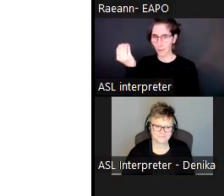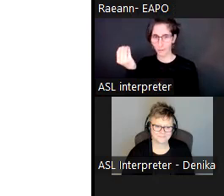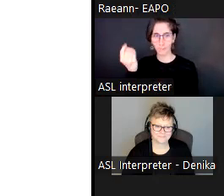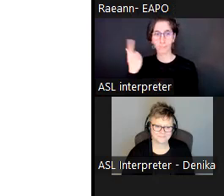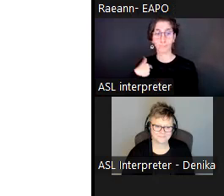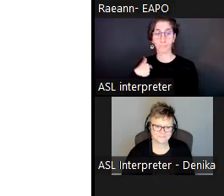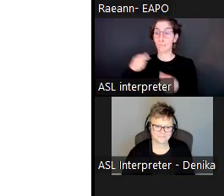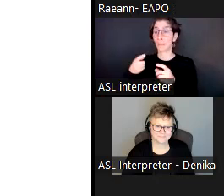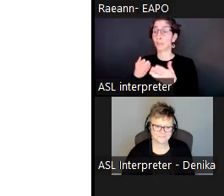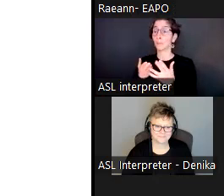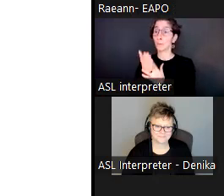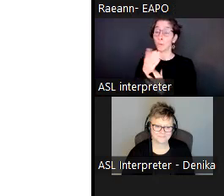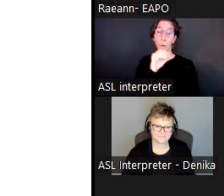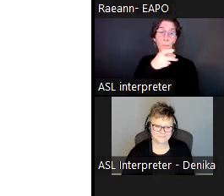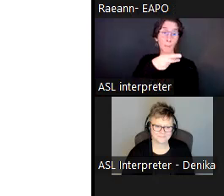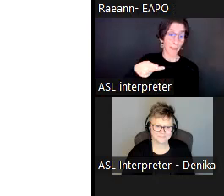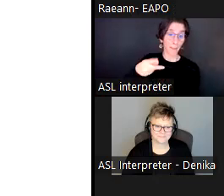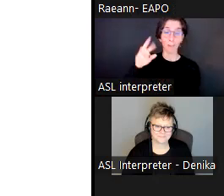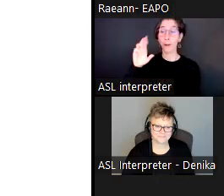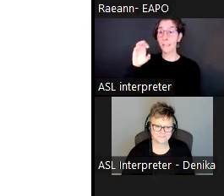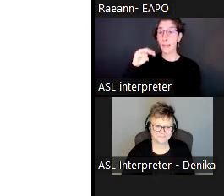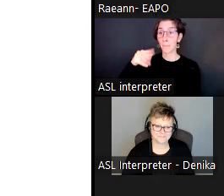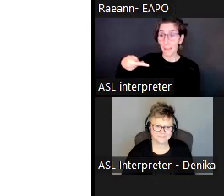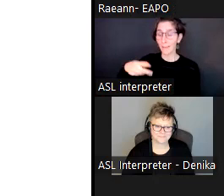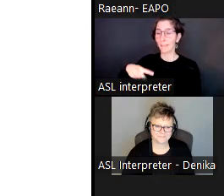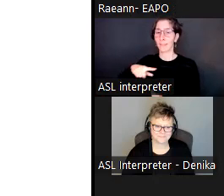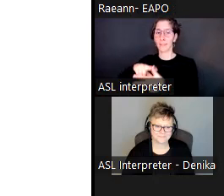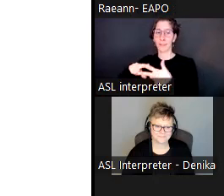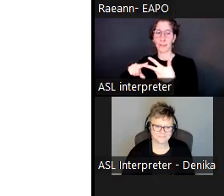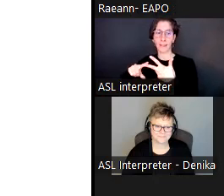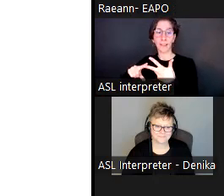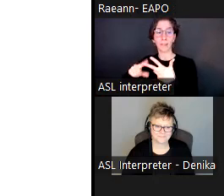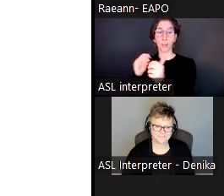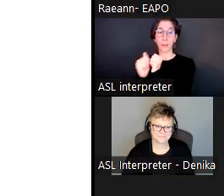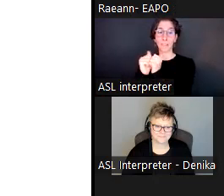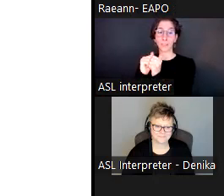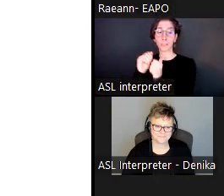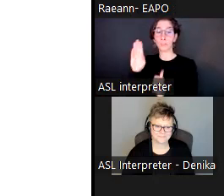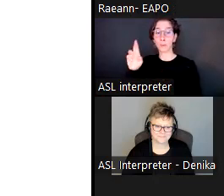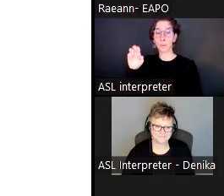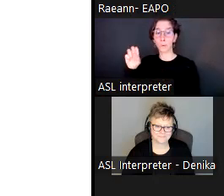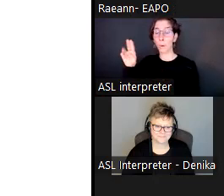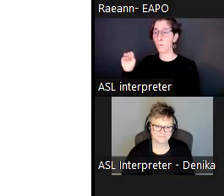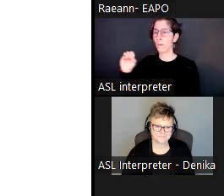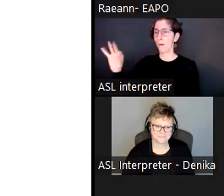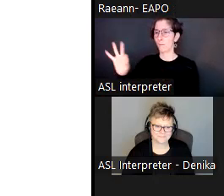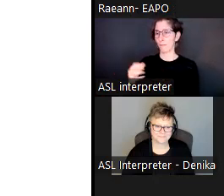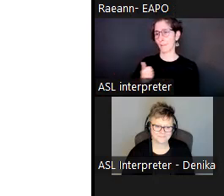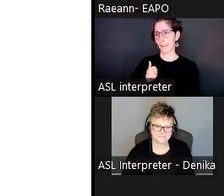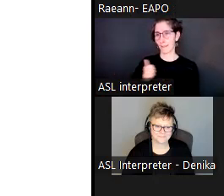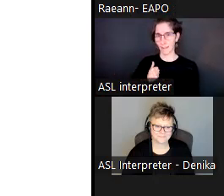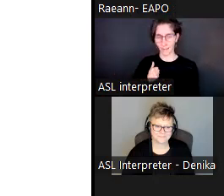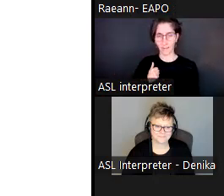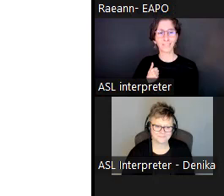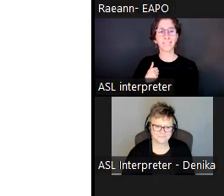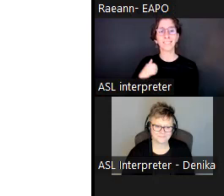managed by the OPP, the RCMP, and the Competition Bureau of Canada. So the Canadian Anti-Fraud, for